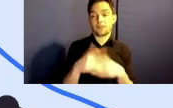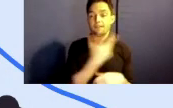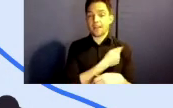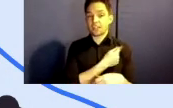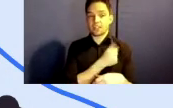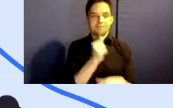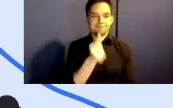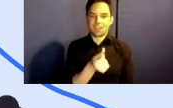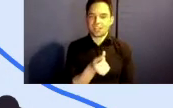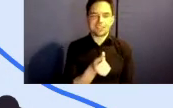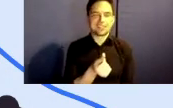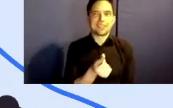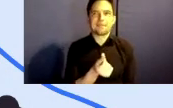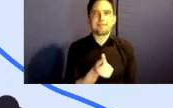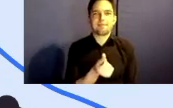not